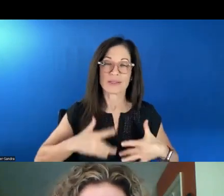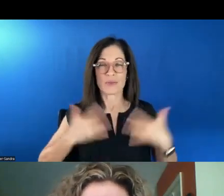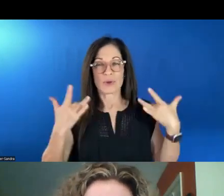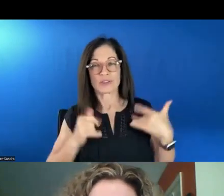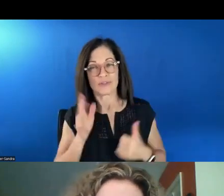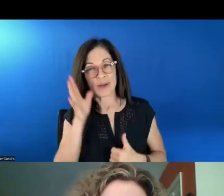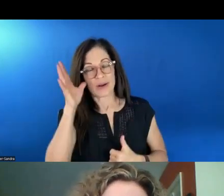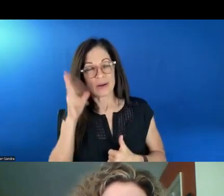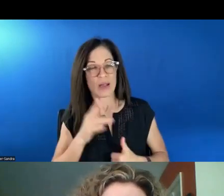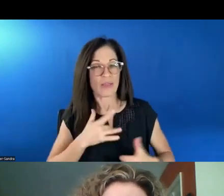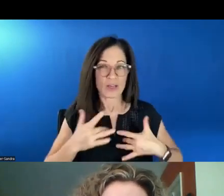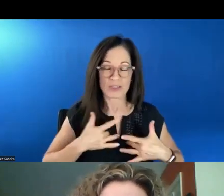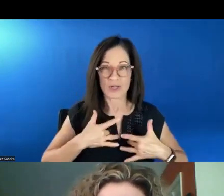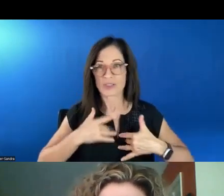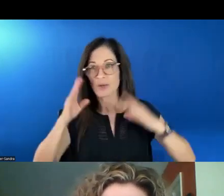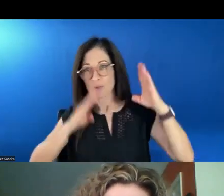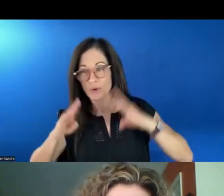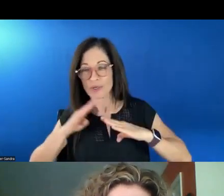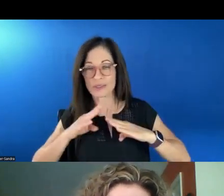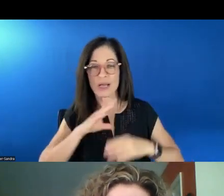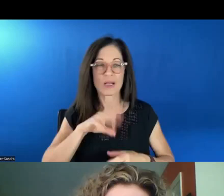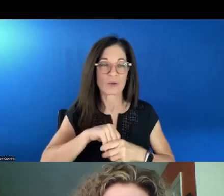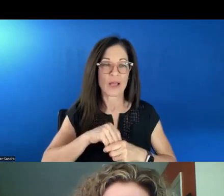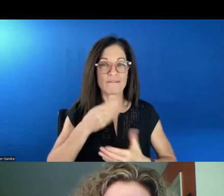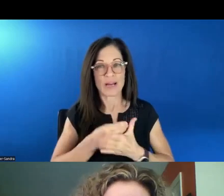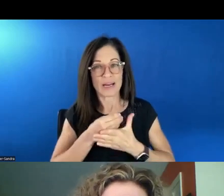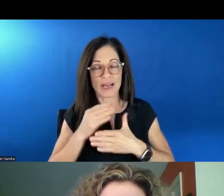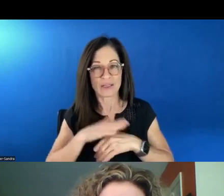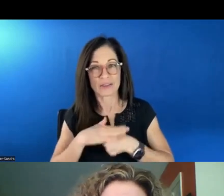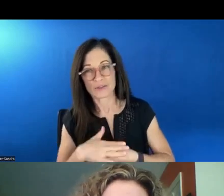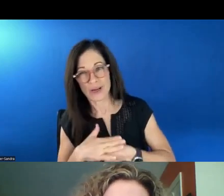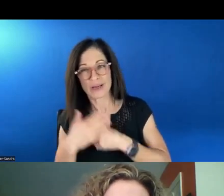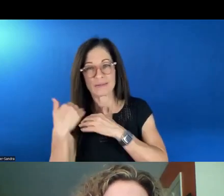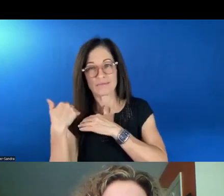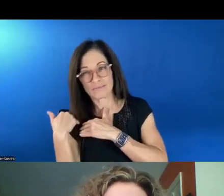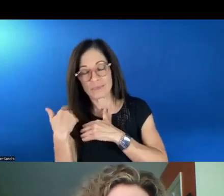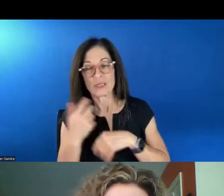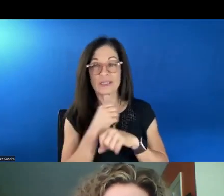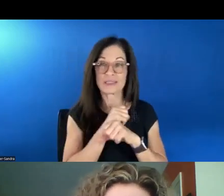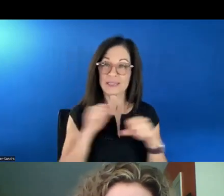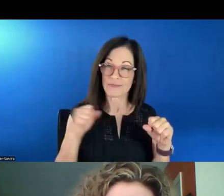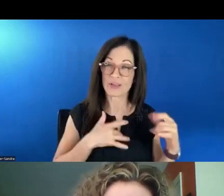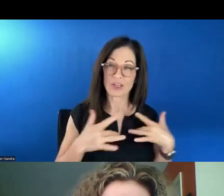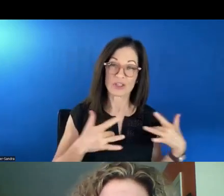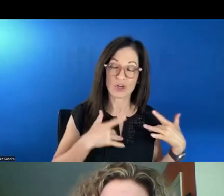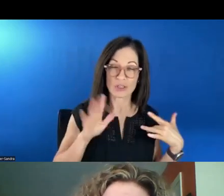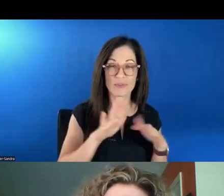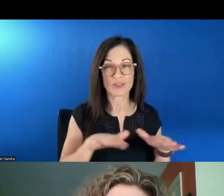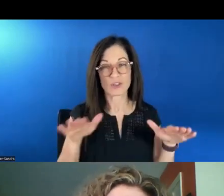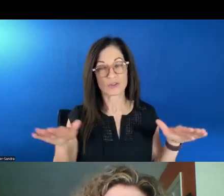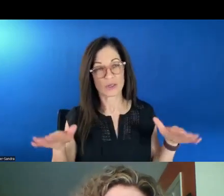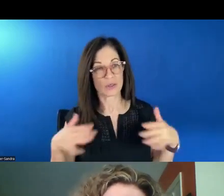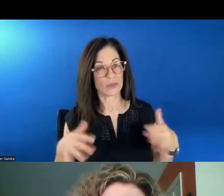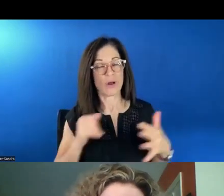parent, including the financial strains, the safety, concerns of children,